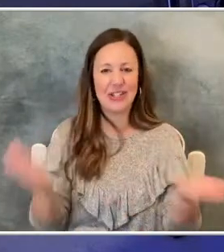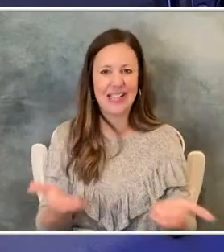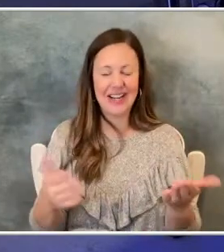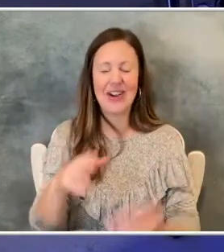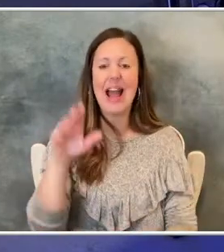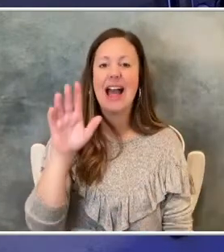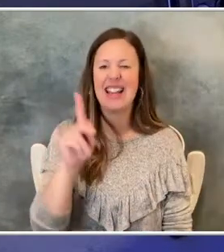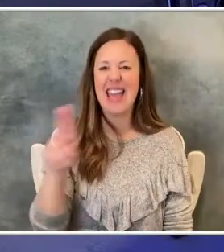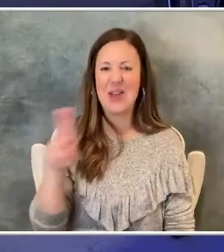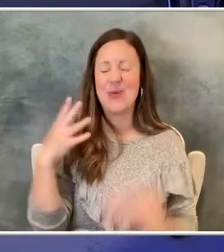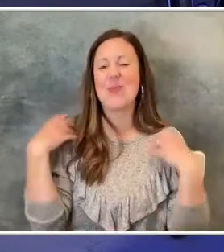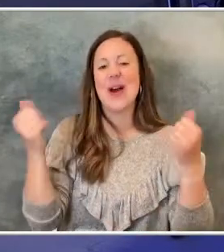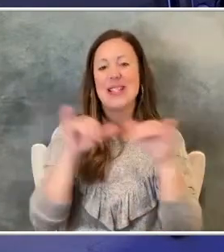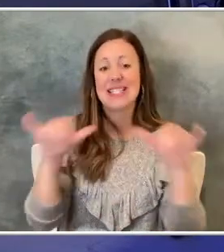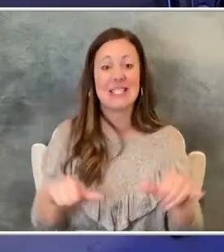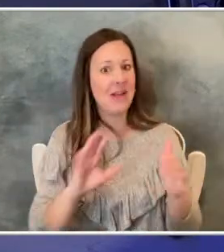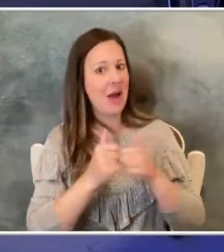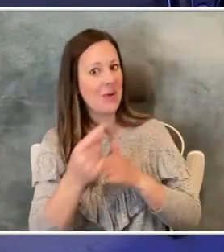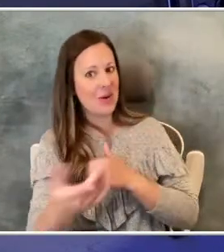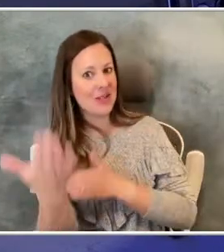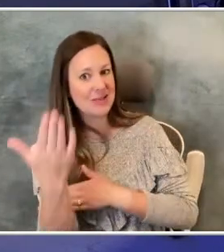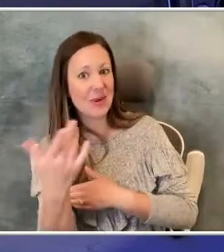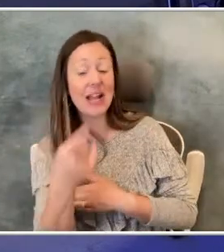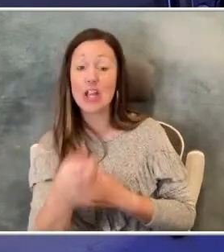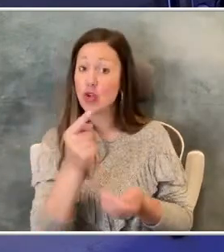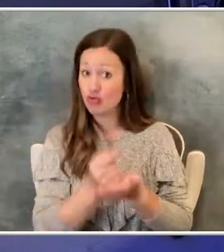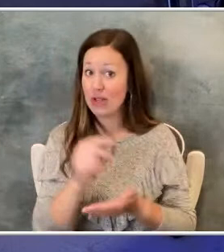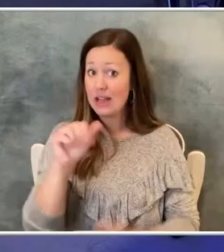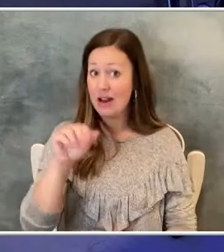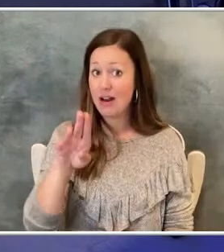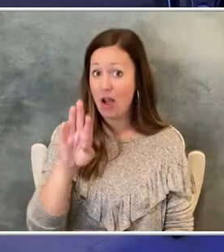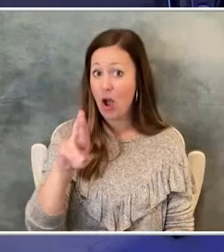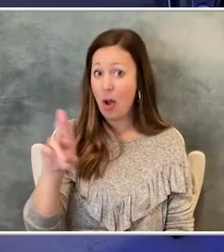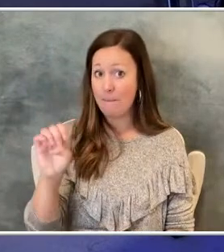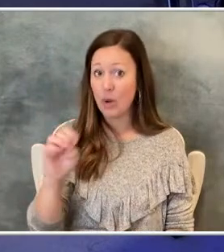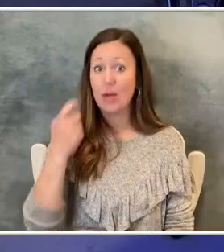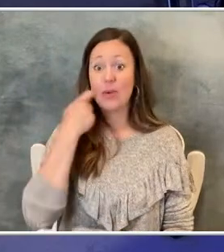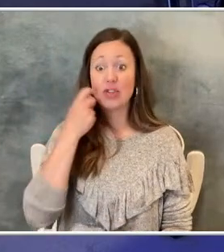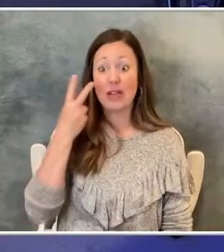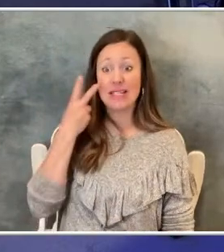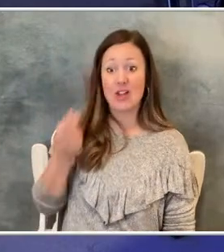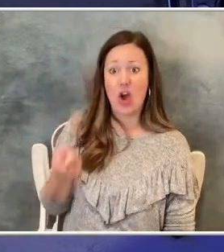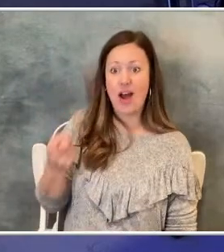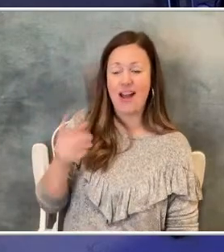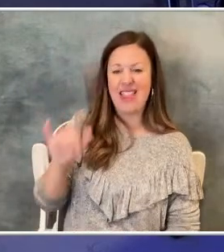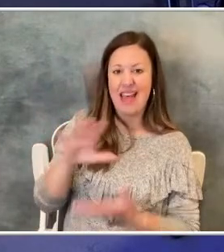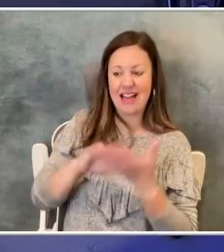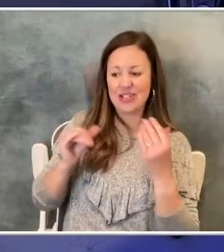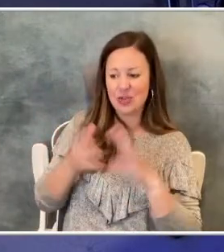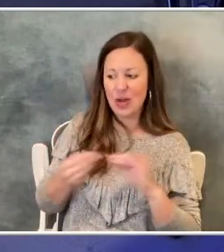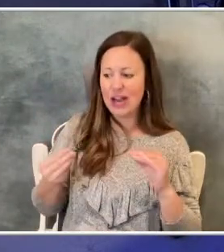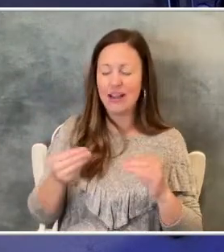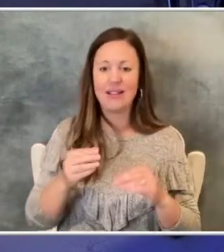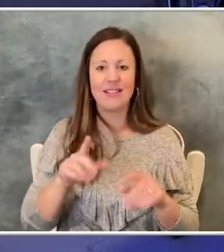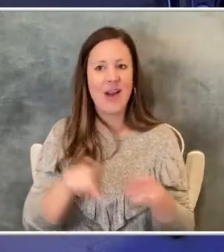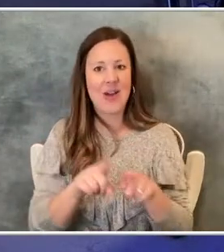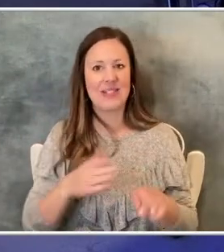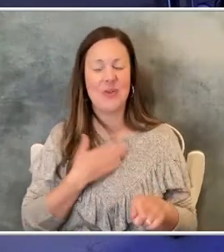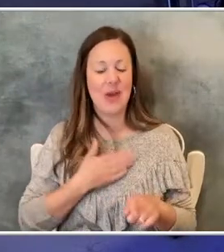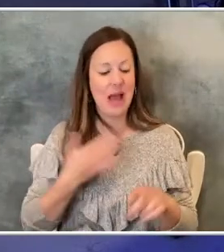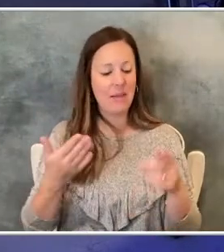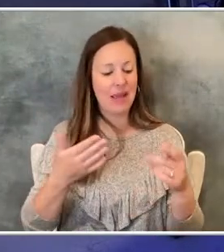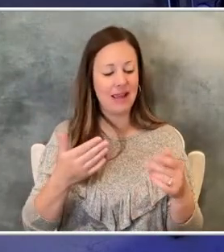How are you this morning? Very good. And you treated Aubree, and we just saw him there in the story. We're also happy to have Dr.